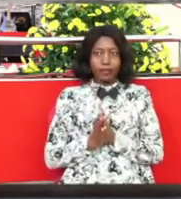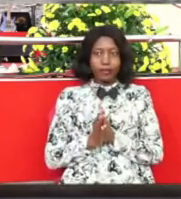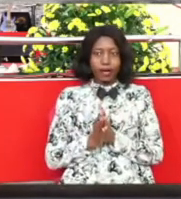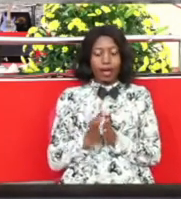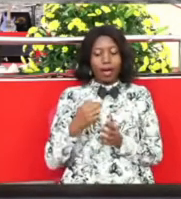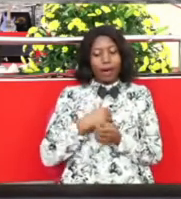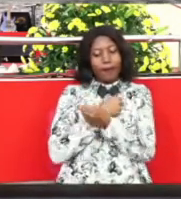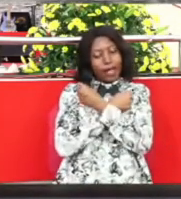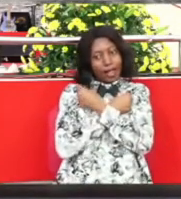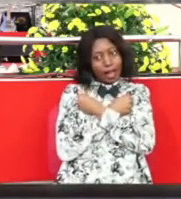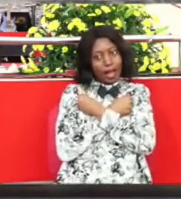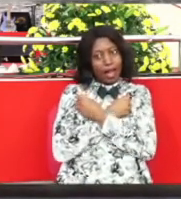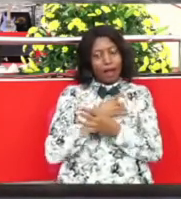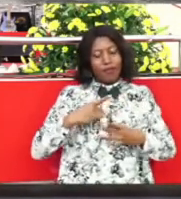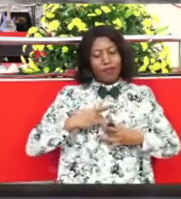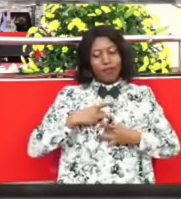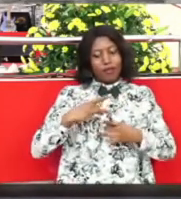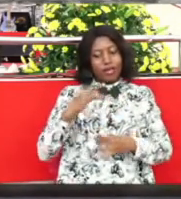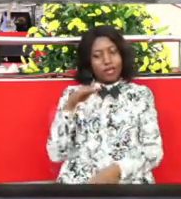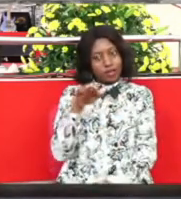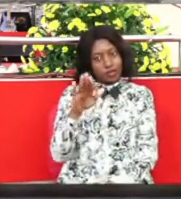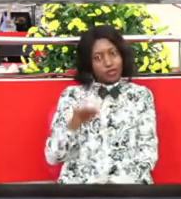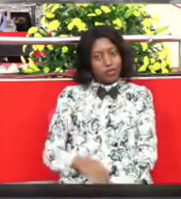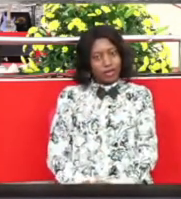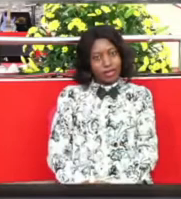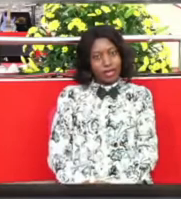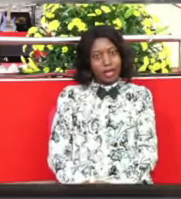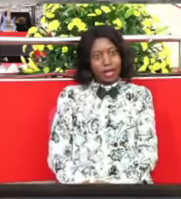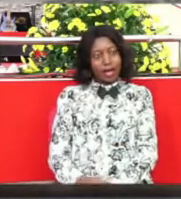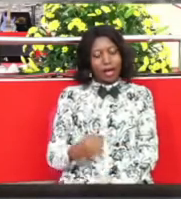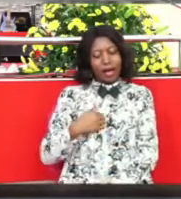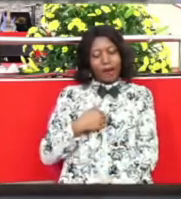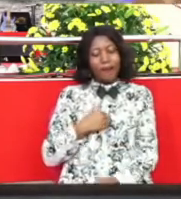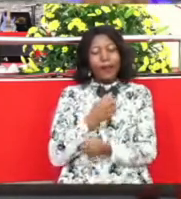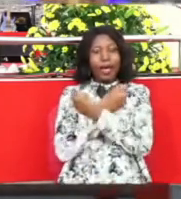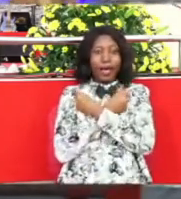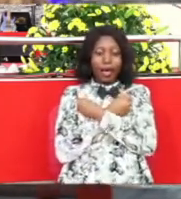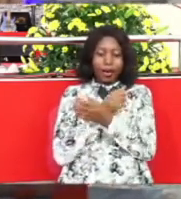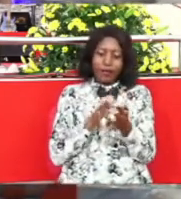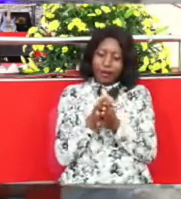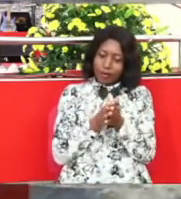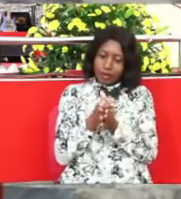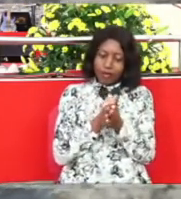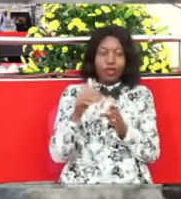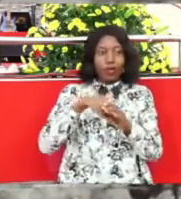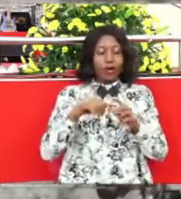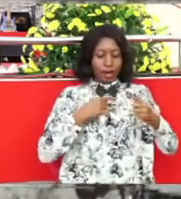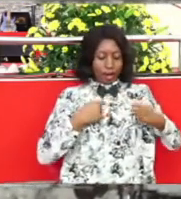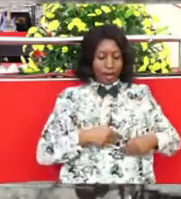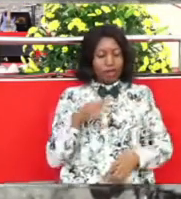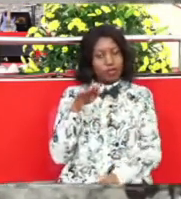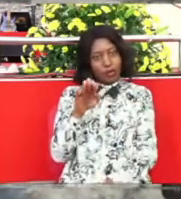love your interest. Ninapenda sana tamaa yako. I love the desire that is in your heart. Shauku ya moyo wako